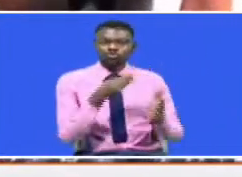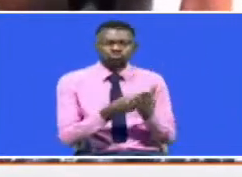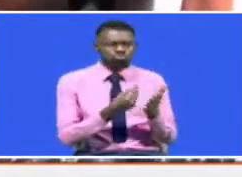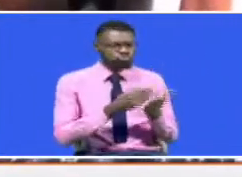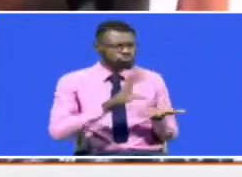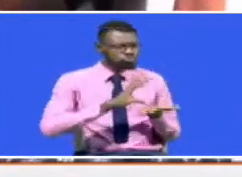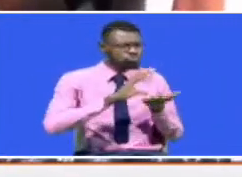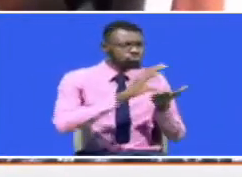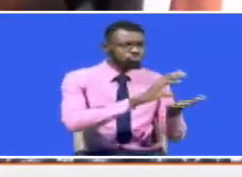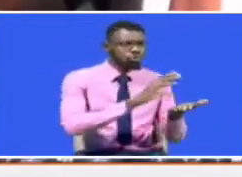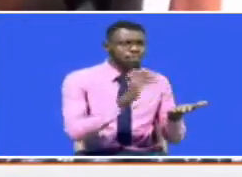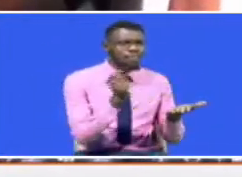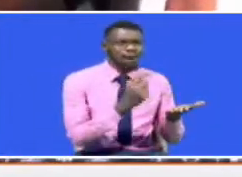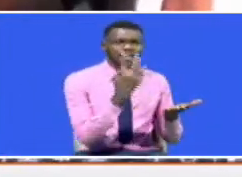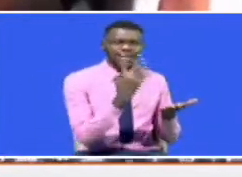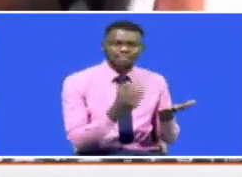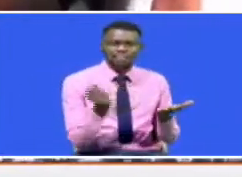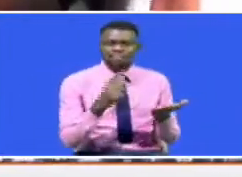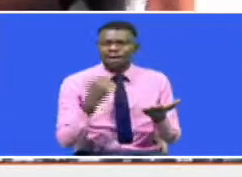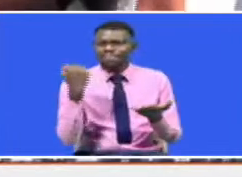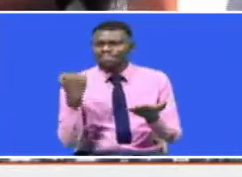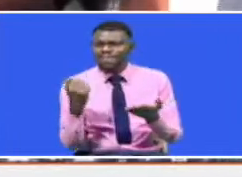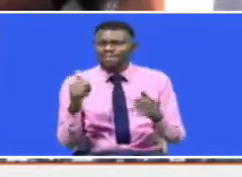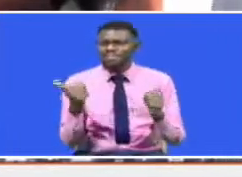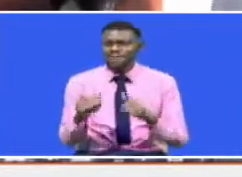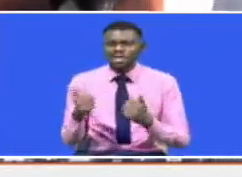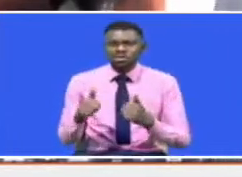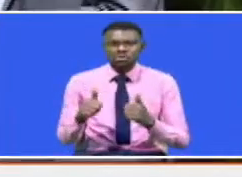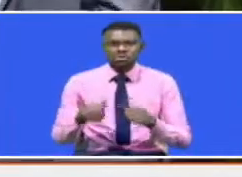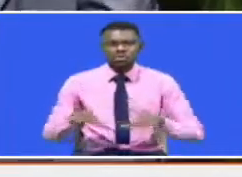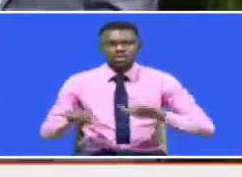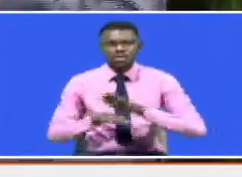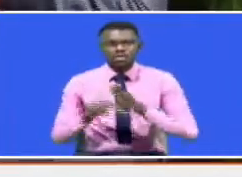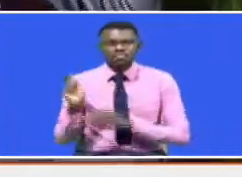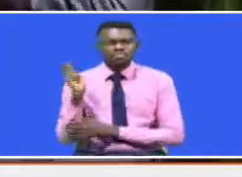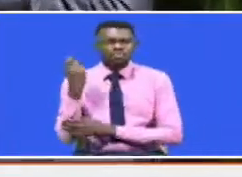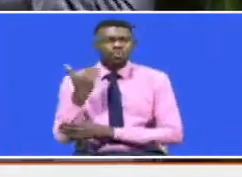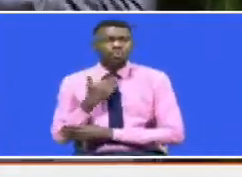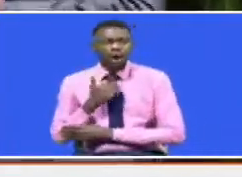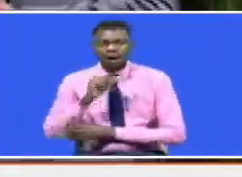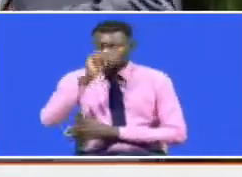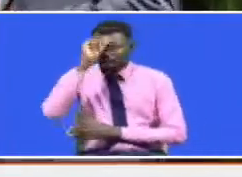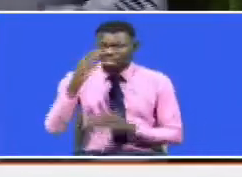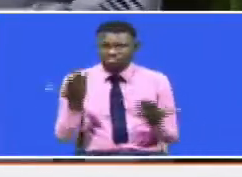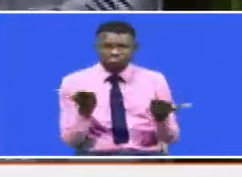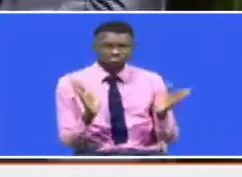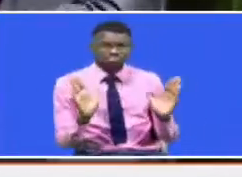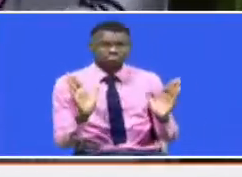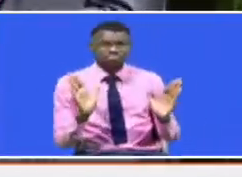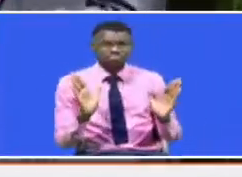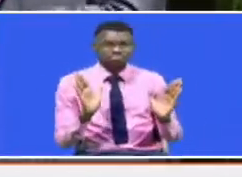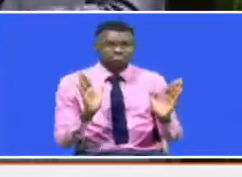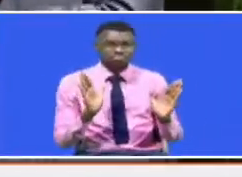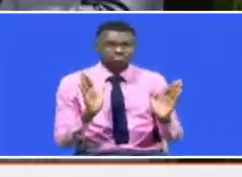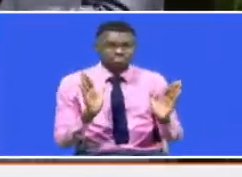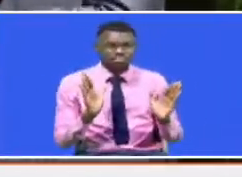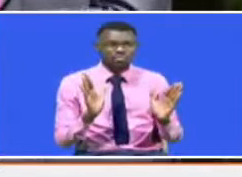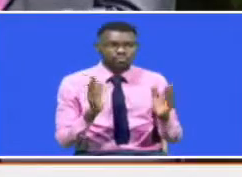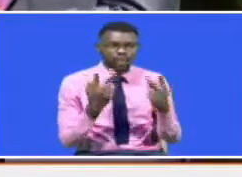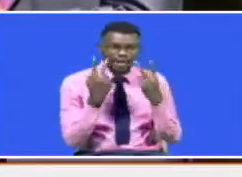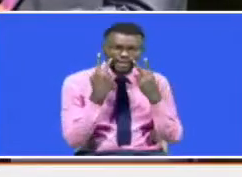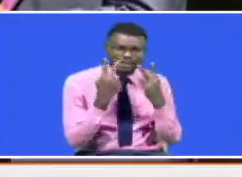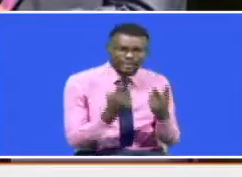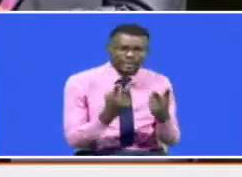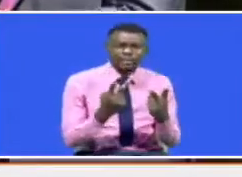za miezi ya Aprili na Mei. Naibu Rais hata hivyo aliwataka magavana kuzingatia kuwa wizara hiyo inakumbwa